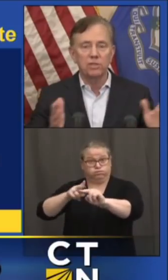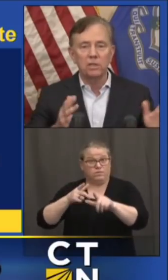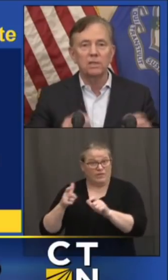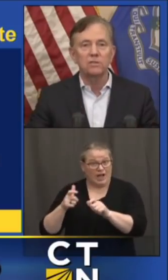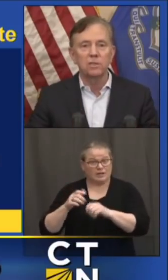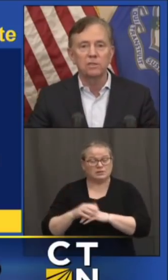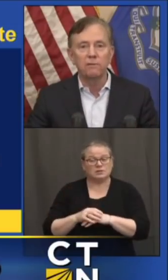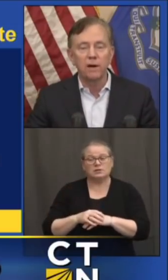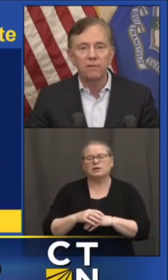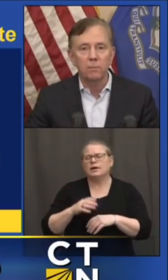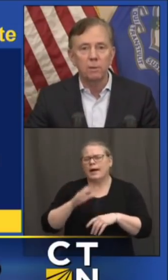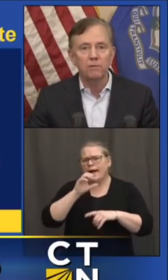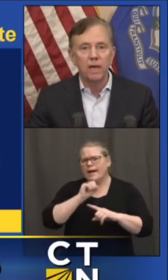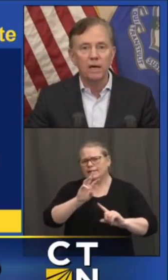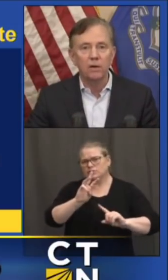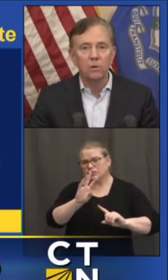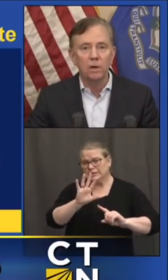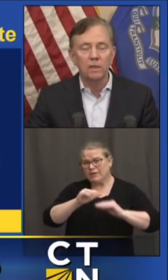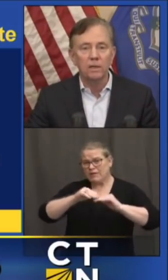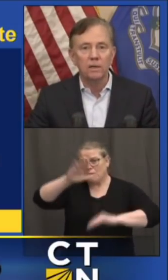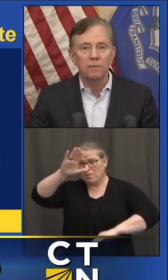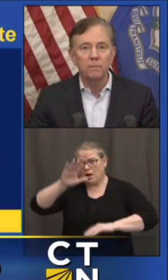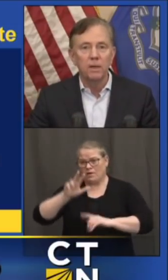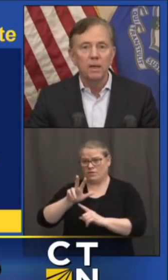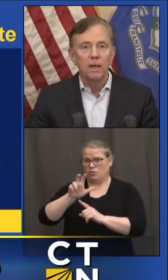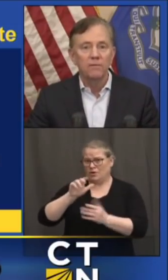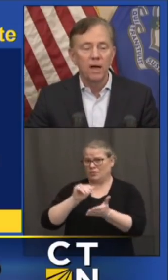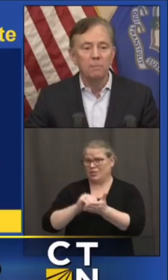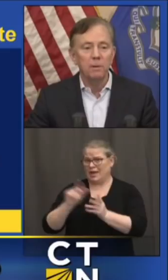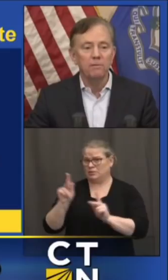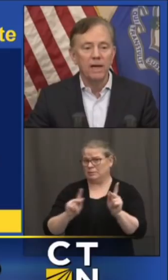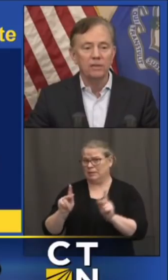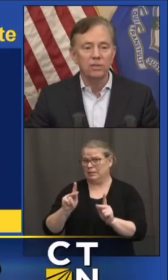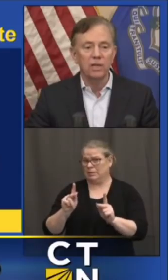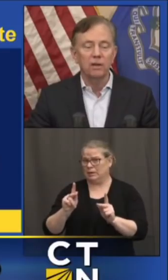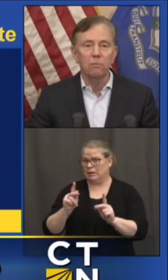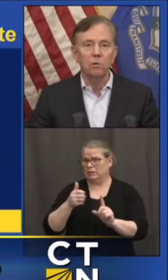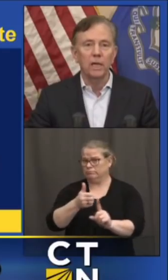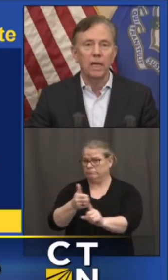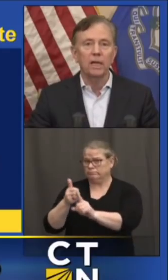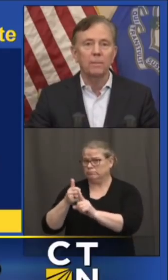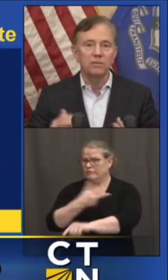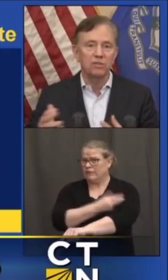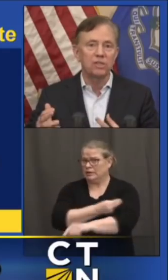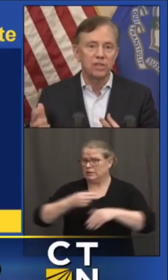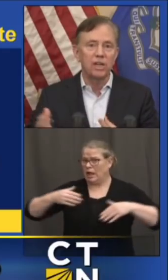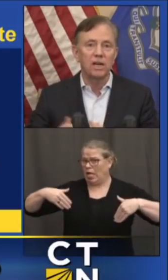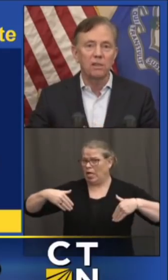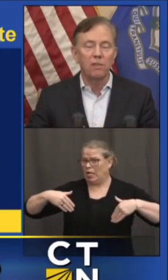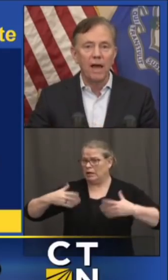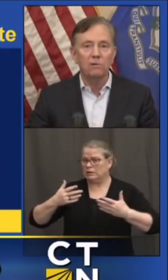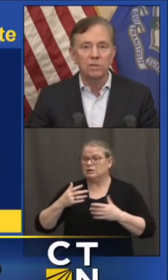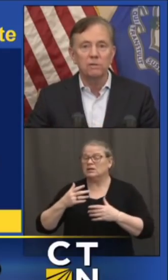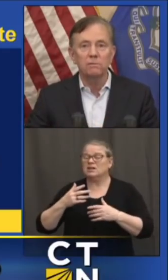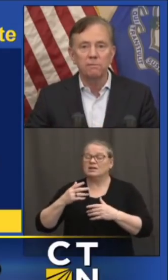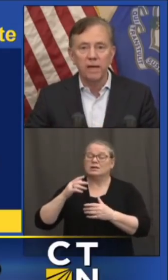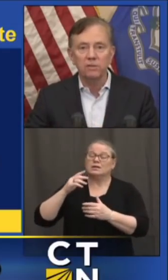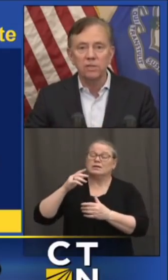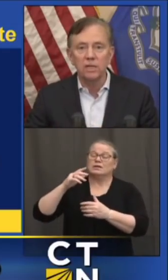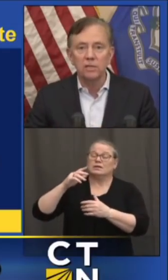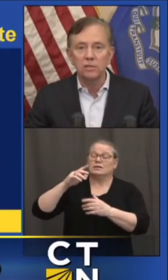people still in the 65 and above category that have not been vaccinated, and we're only getting about